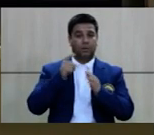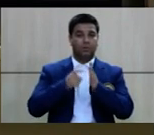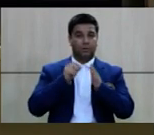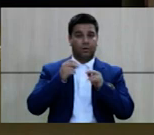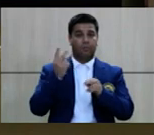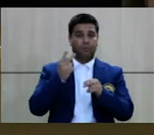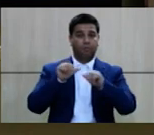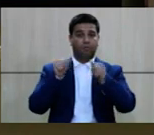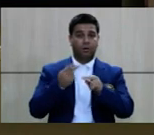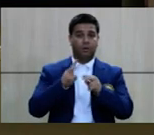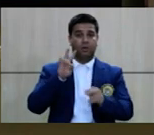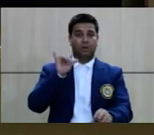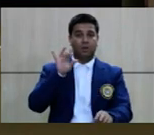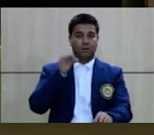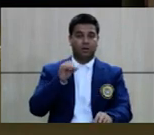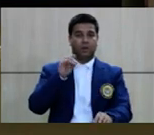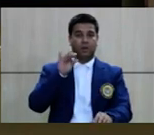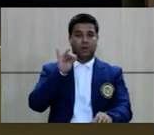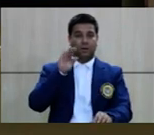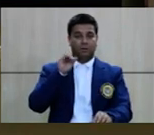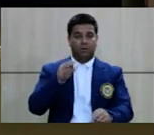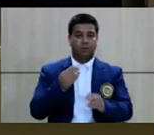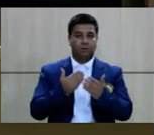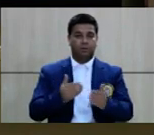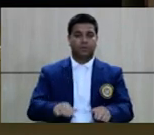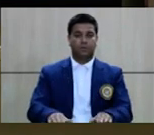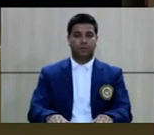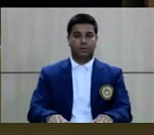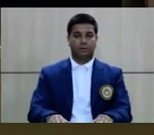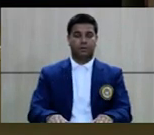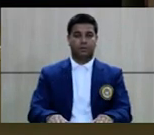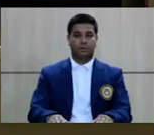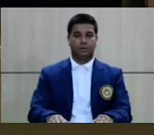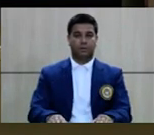2-chi moddamiz bu natriy nitrat tuzidan iborat ekan.